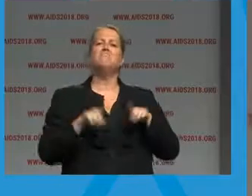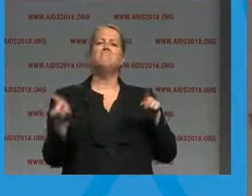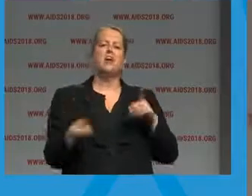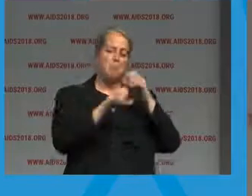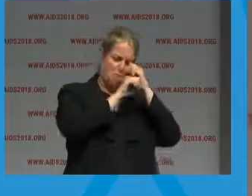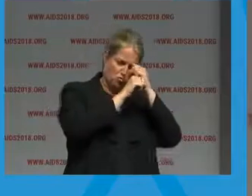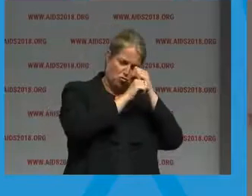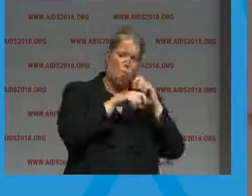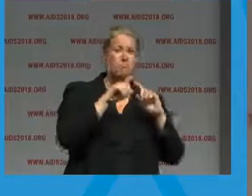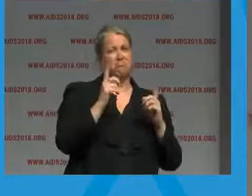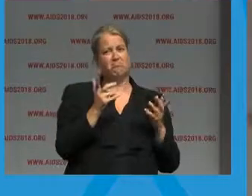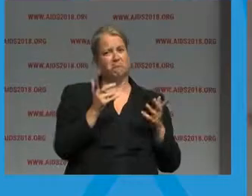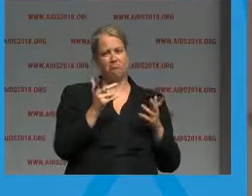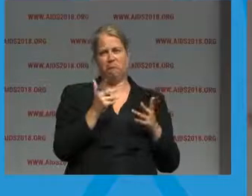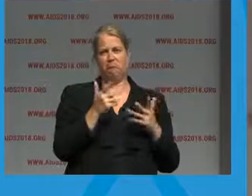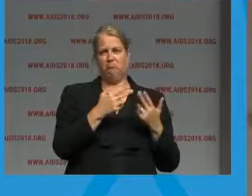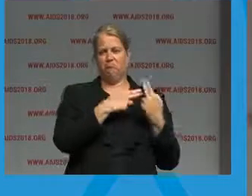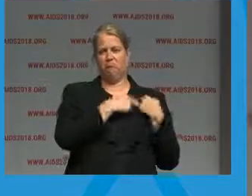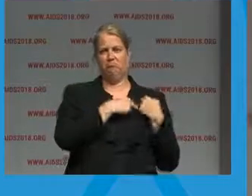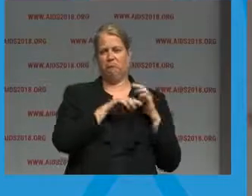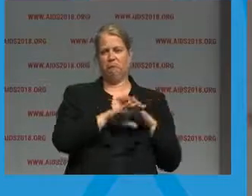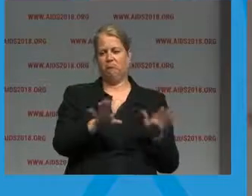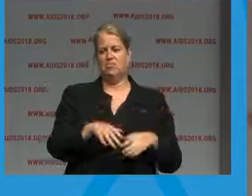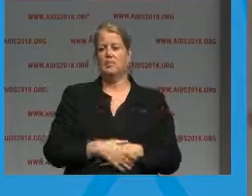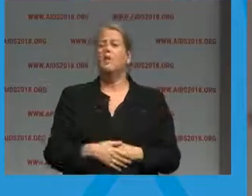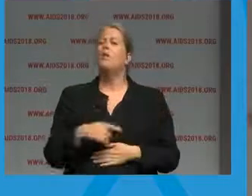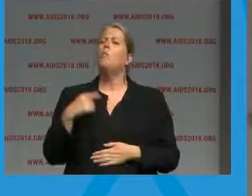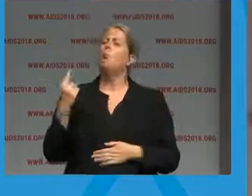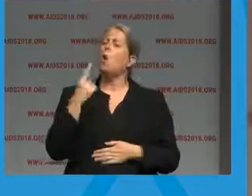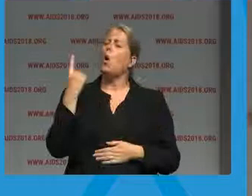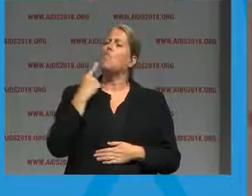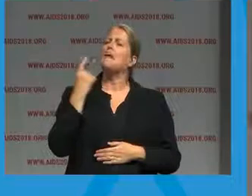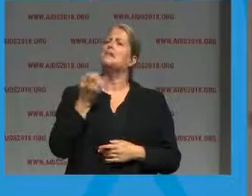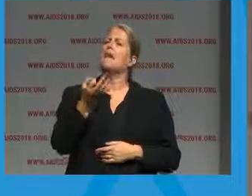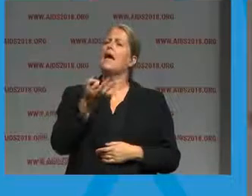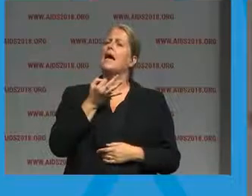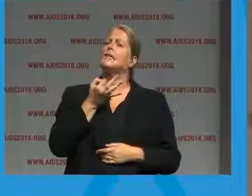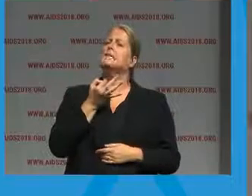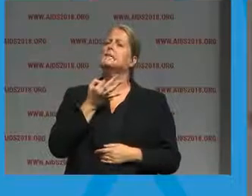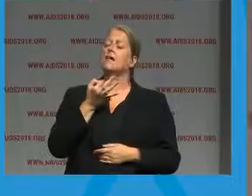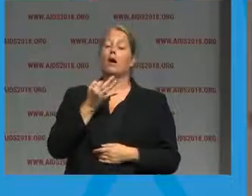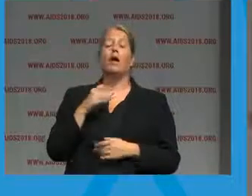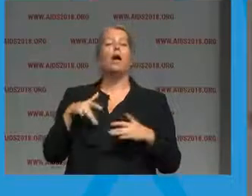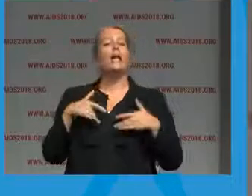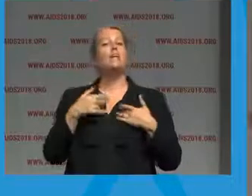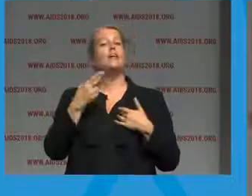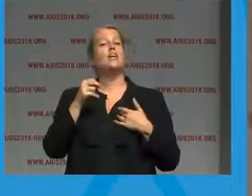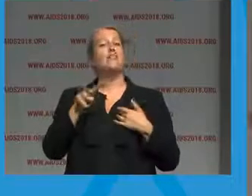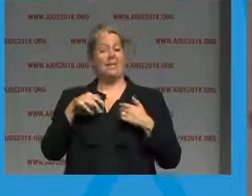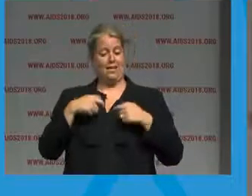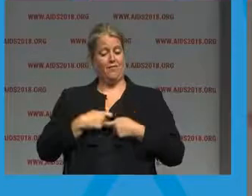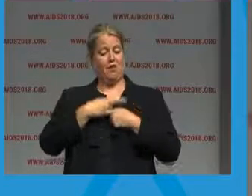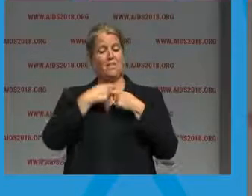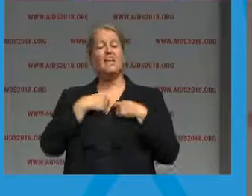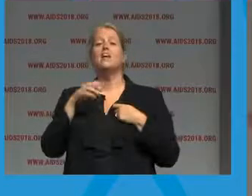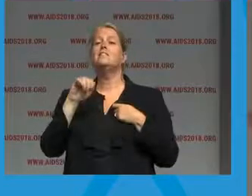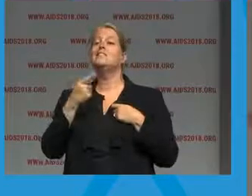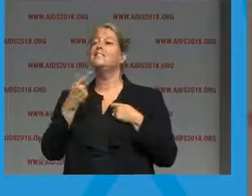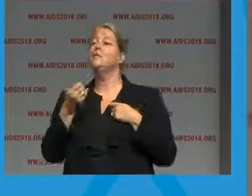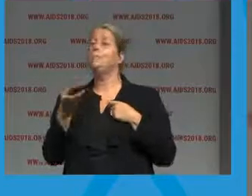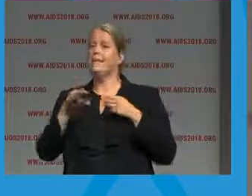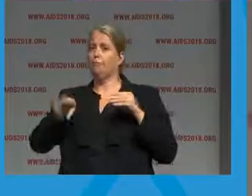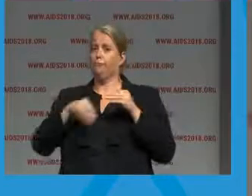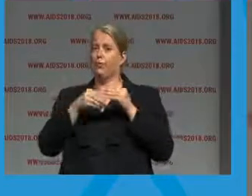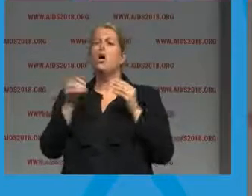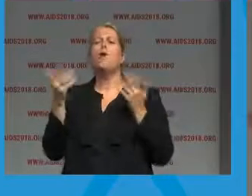totally unreliable. I've always been asked, which is the hardest part of getting TB while living with the HIV virus? And my answer has